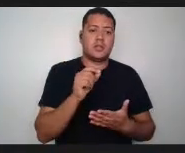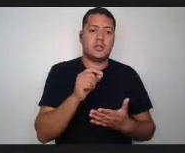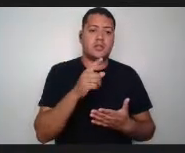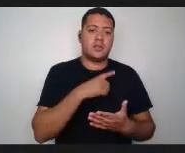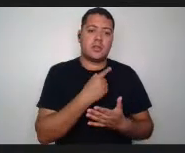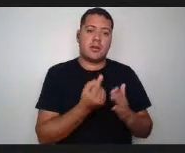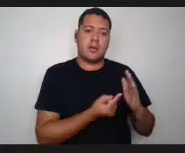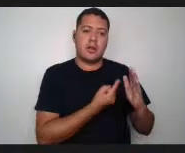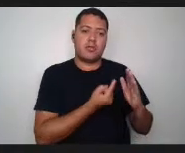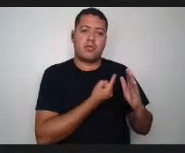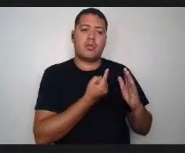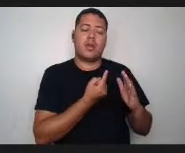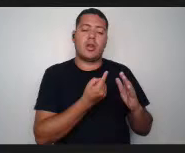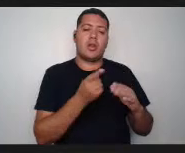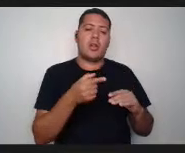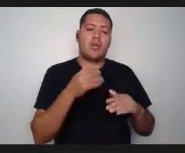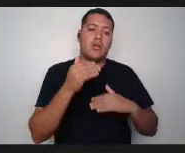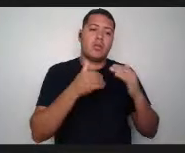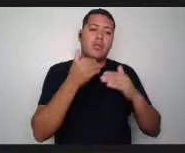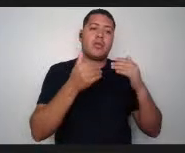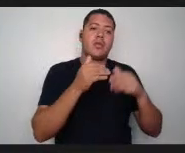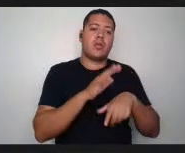break away from this narrative that